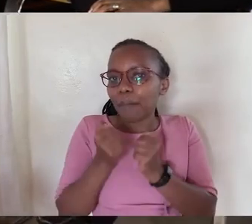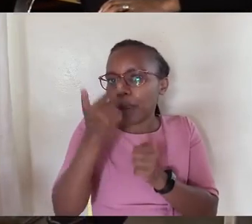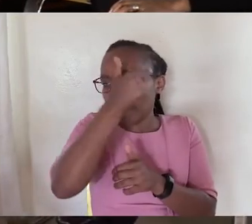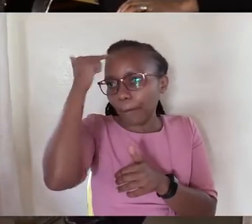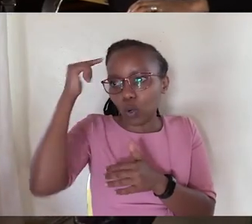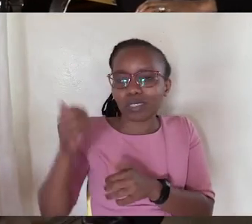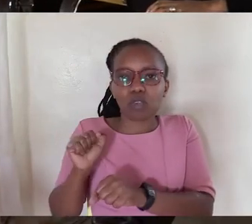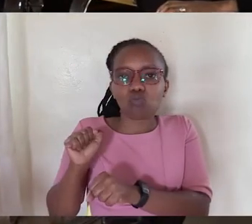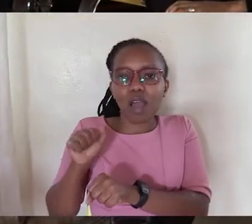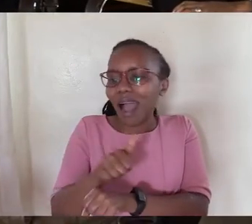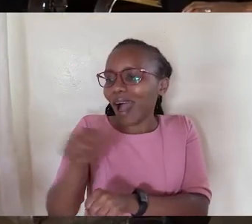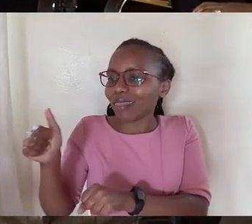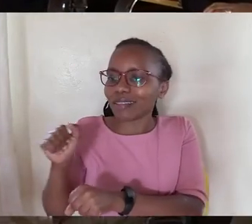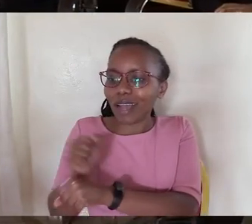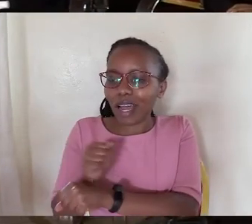The visible line said